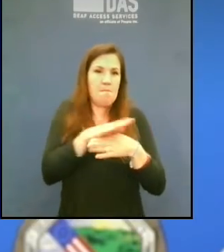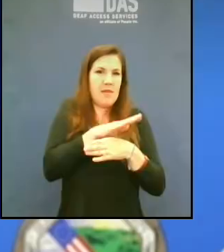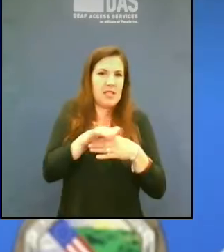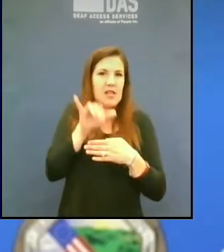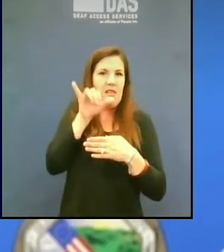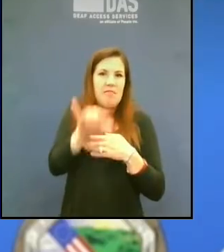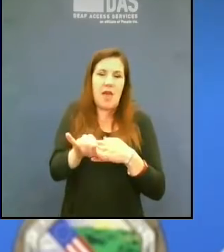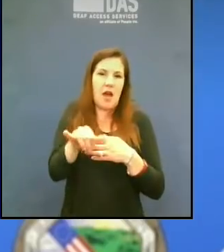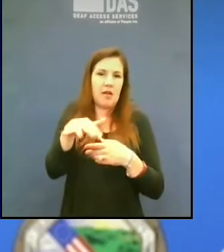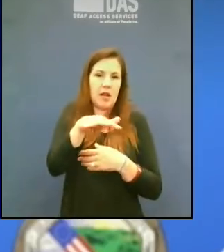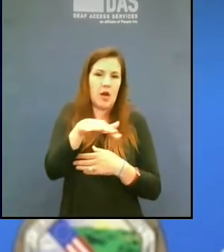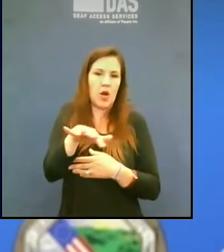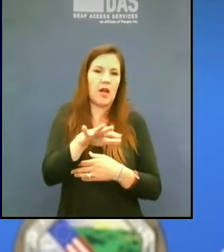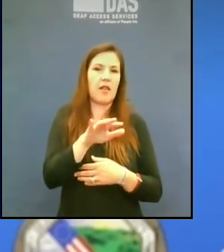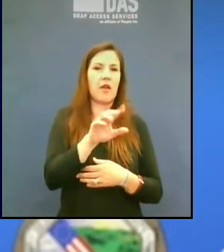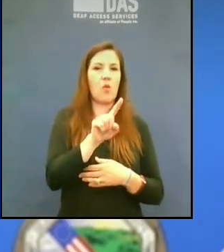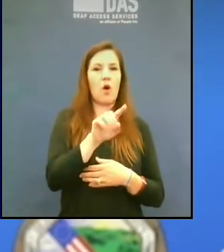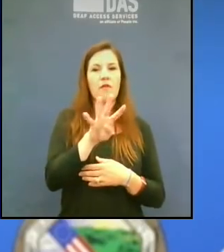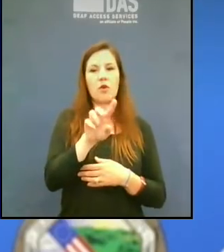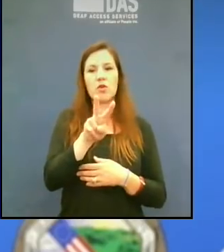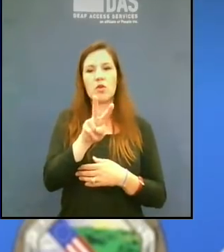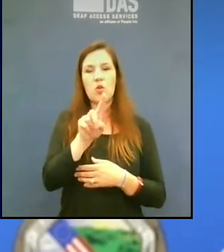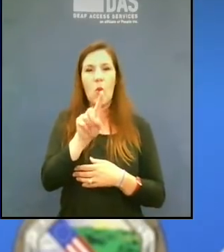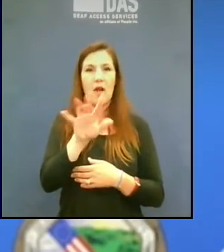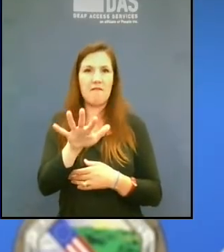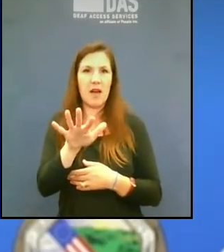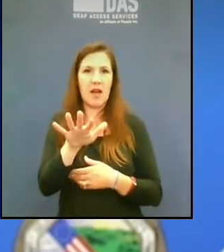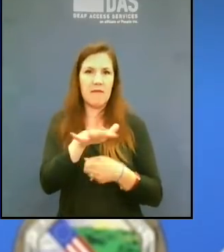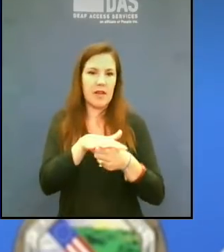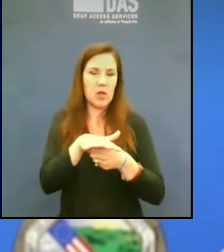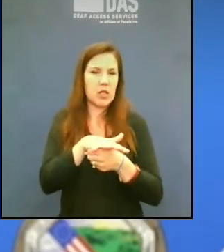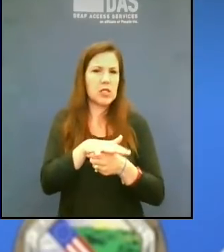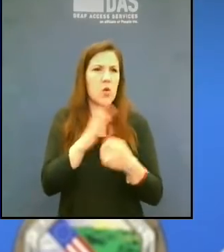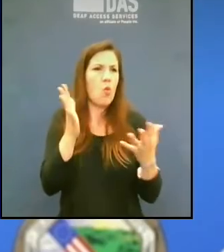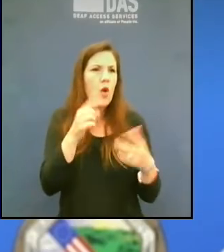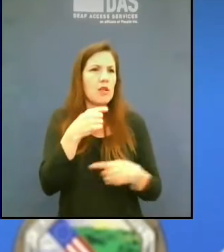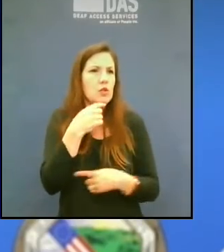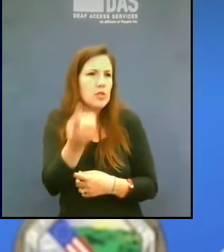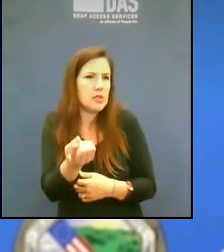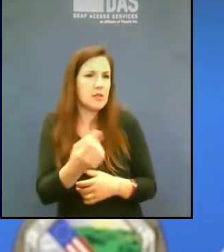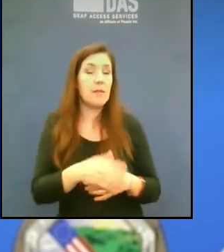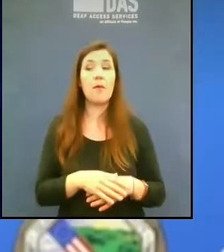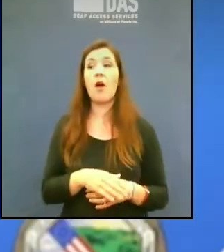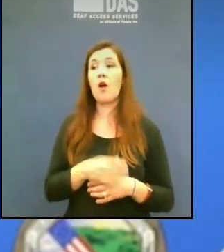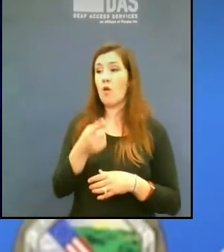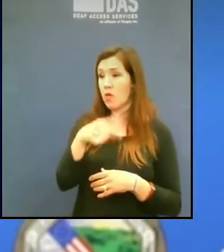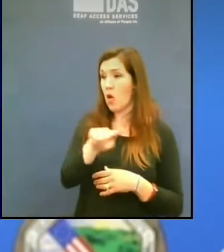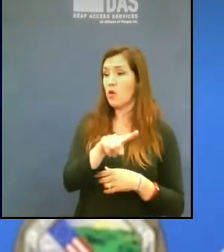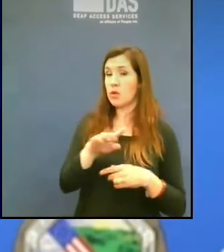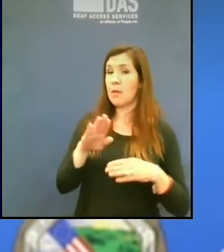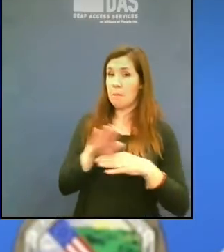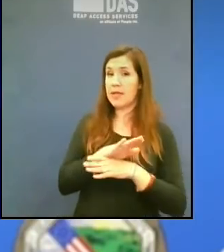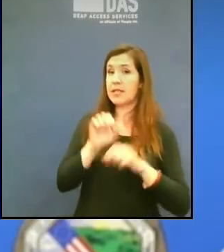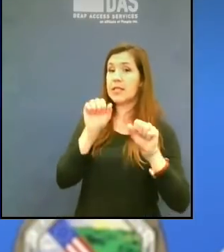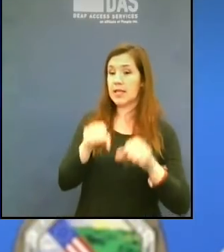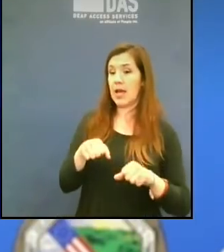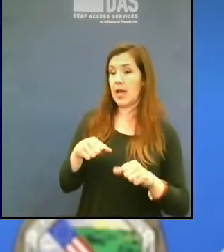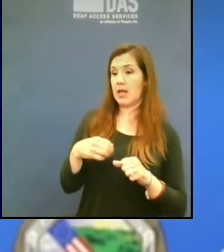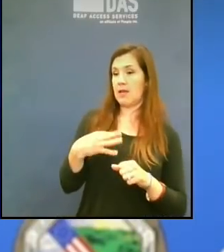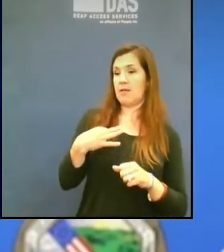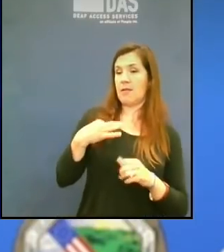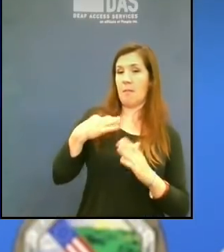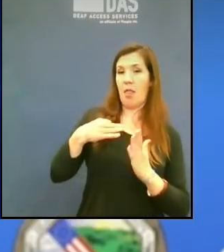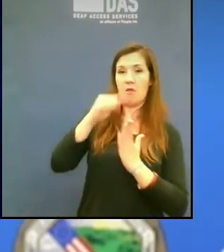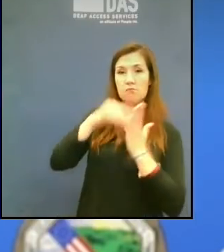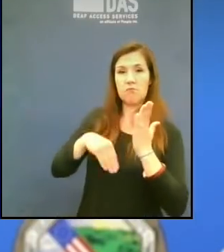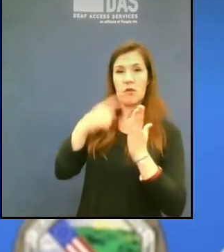hit area, that 14215 zip code. What do you say to them? Well, those that are legitimate businesses can apply for PPE through our